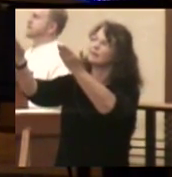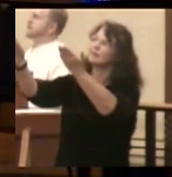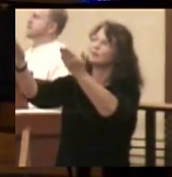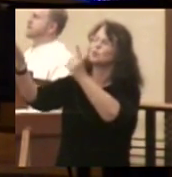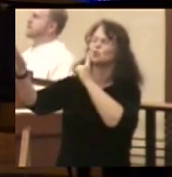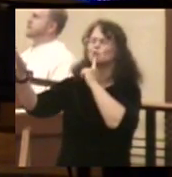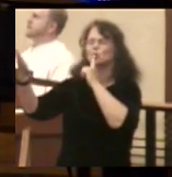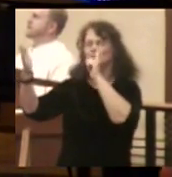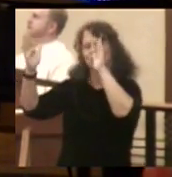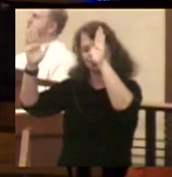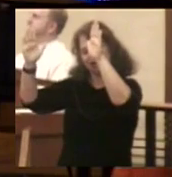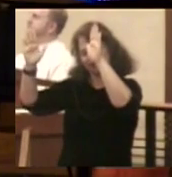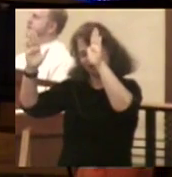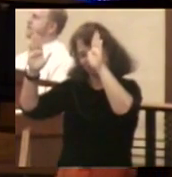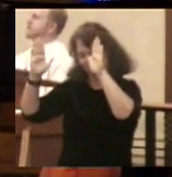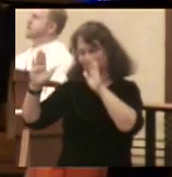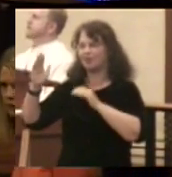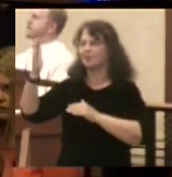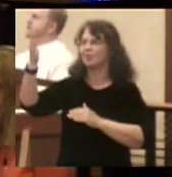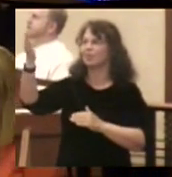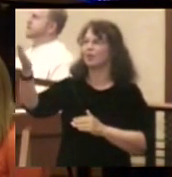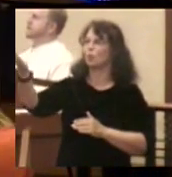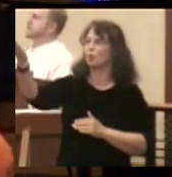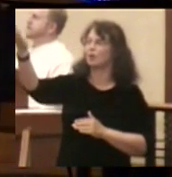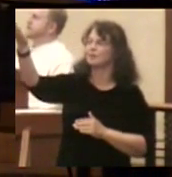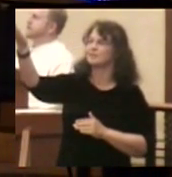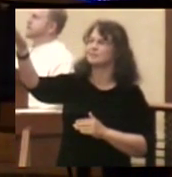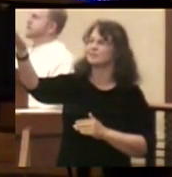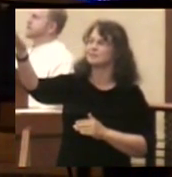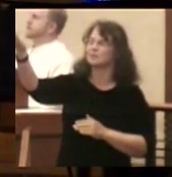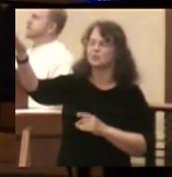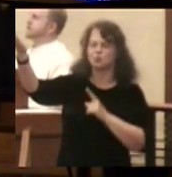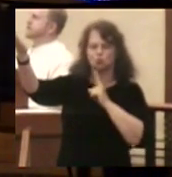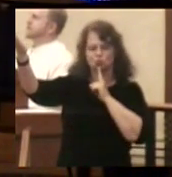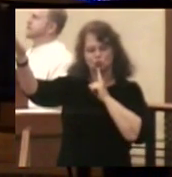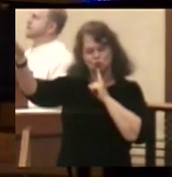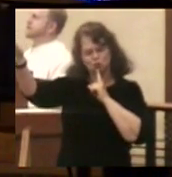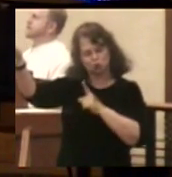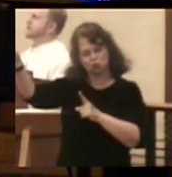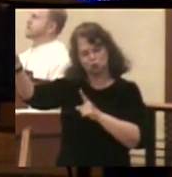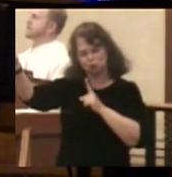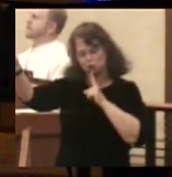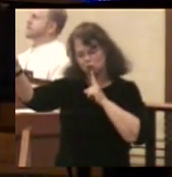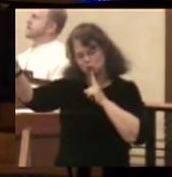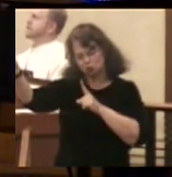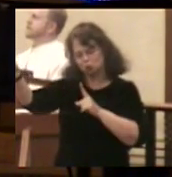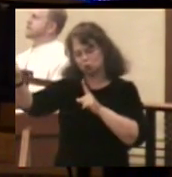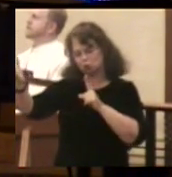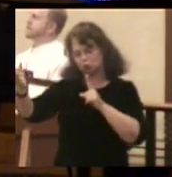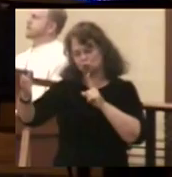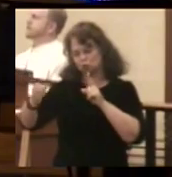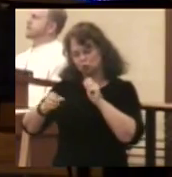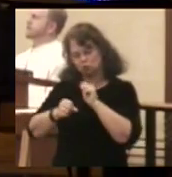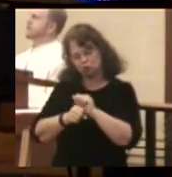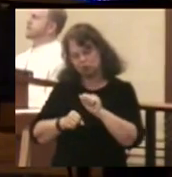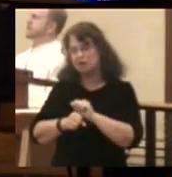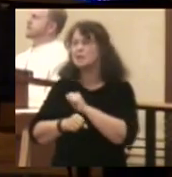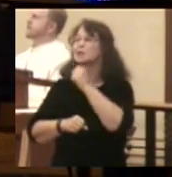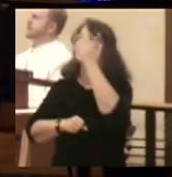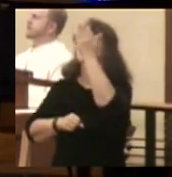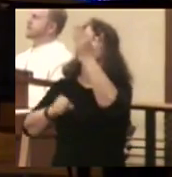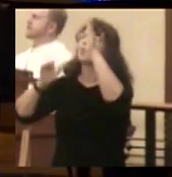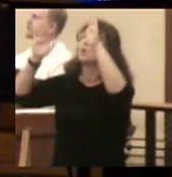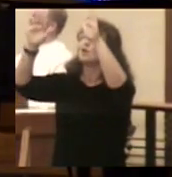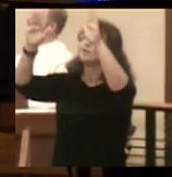How great thou art, how great thou